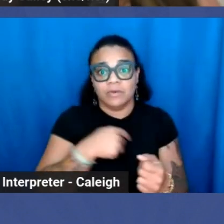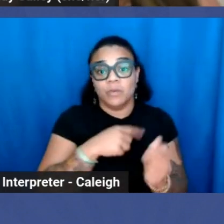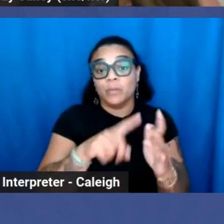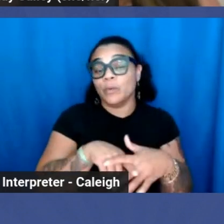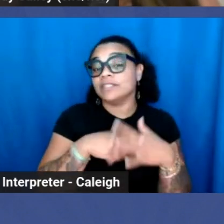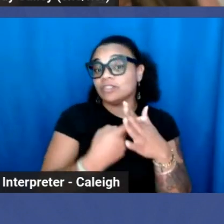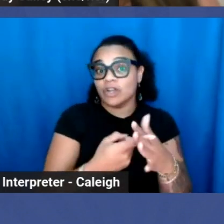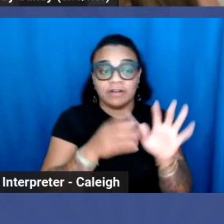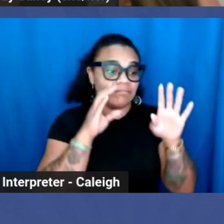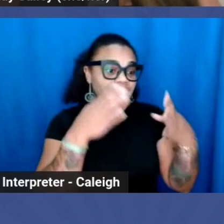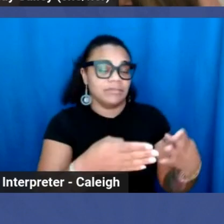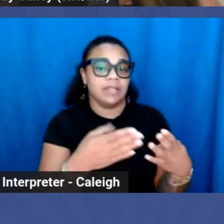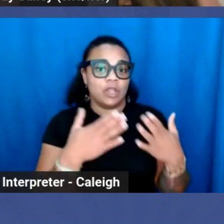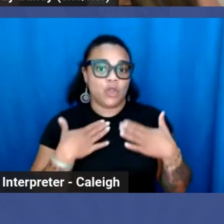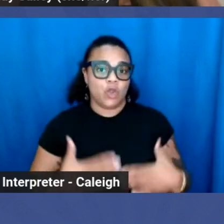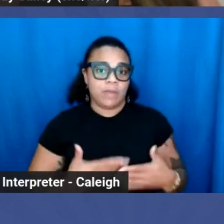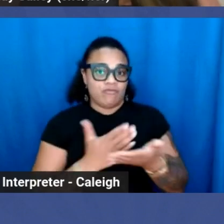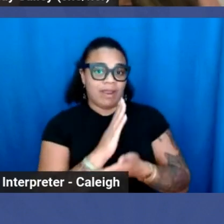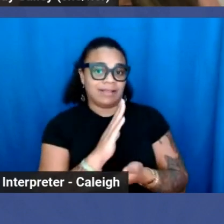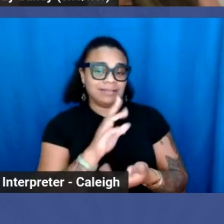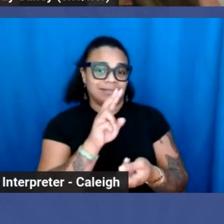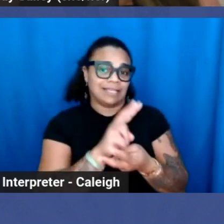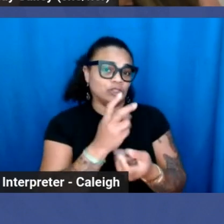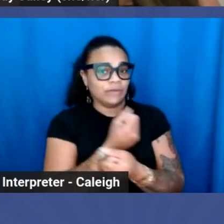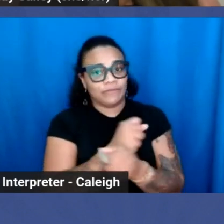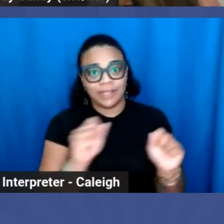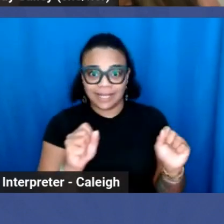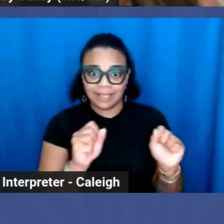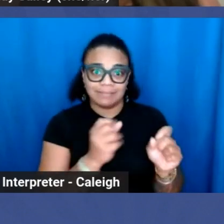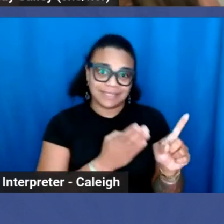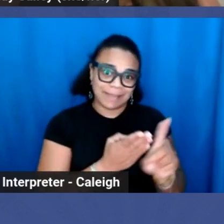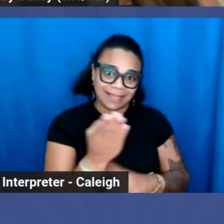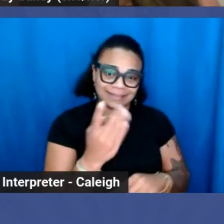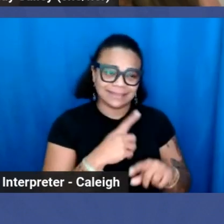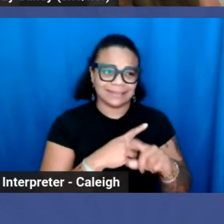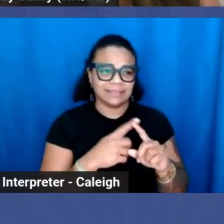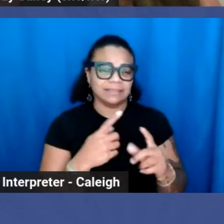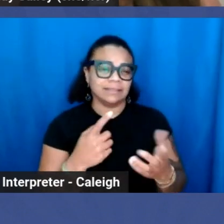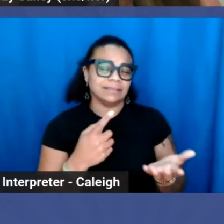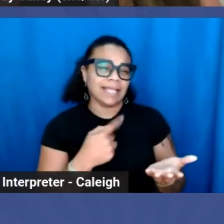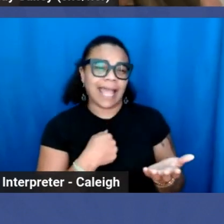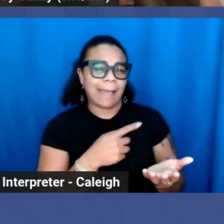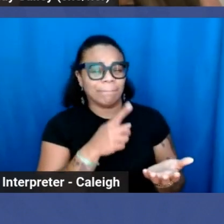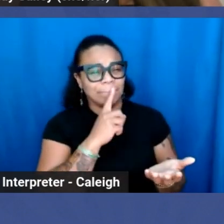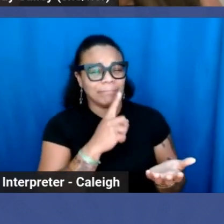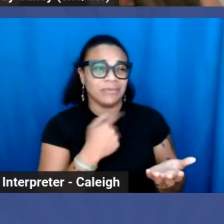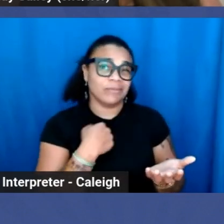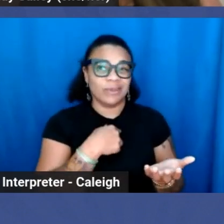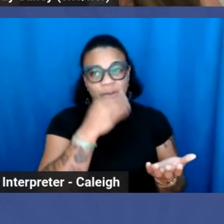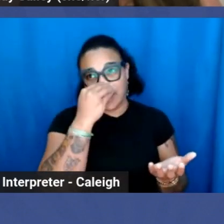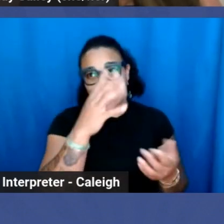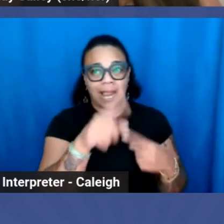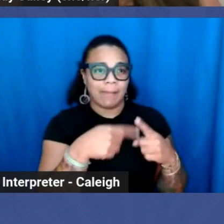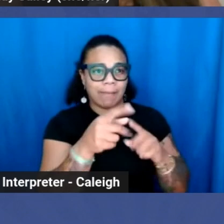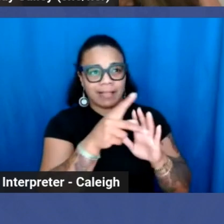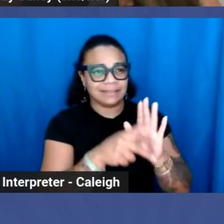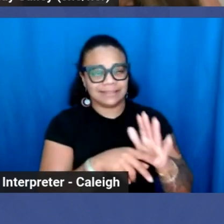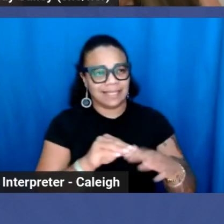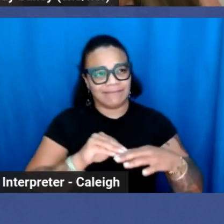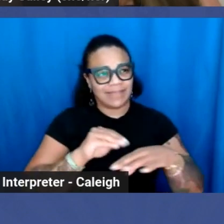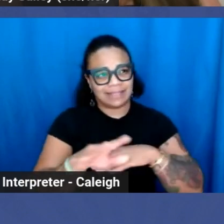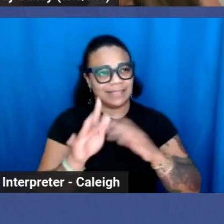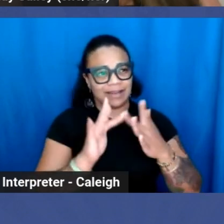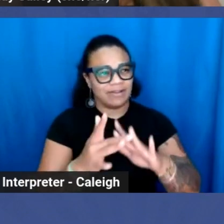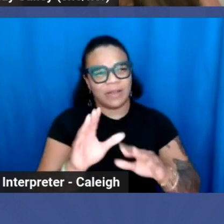rights, sexual freedom space, never really. I wouldn't say we didn't care about policies that affected the internet, but it